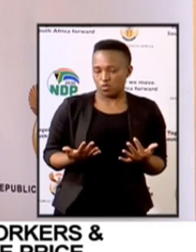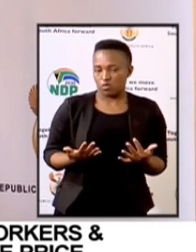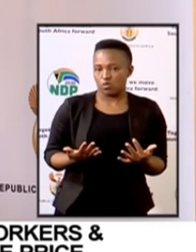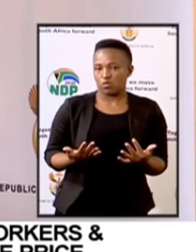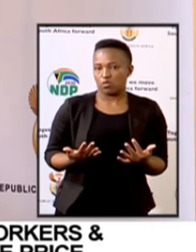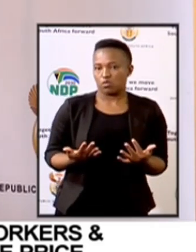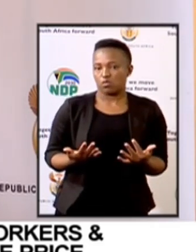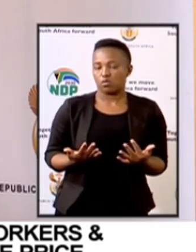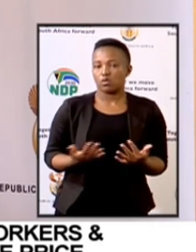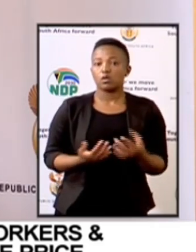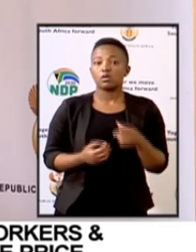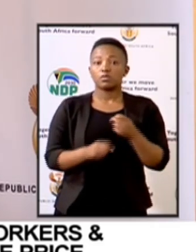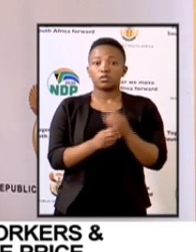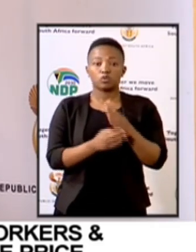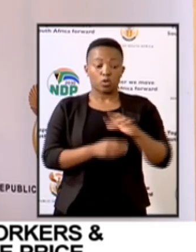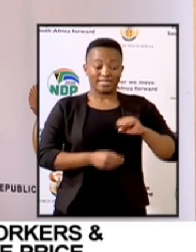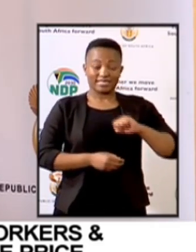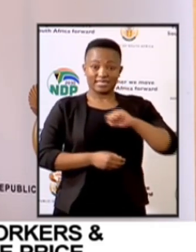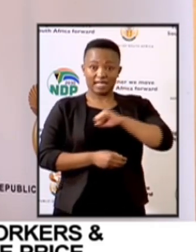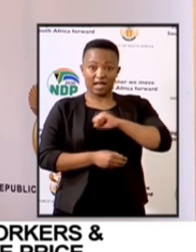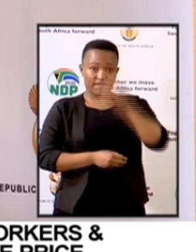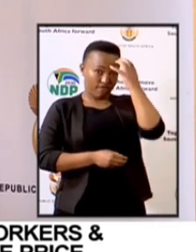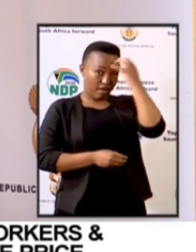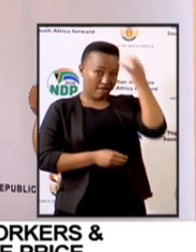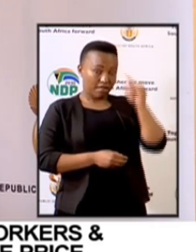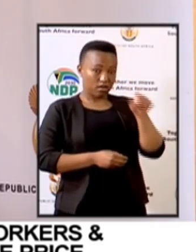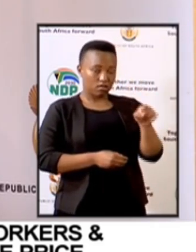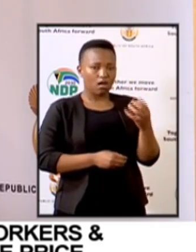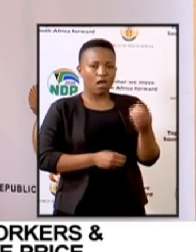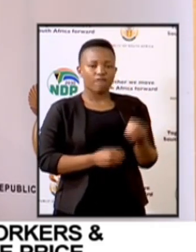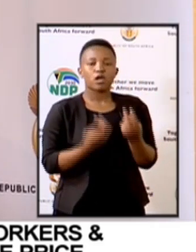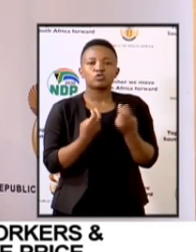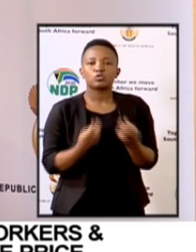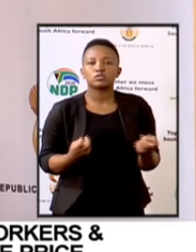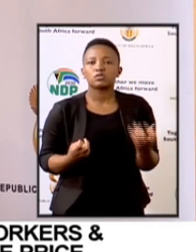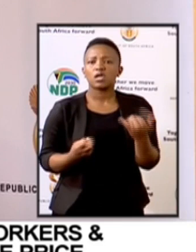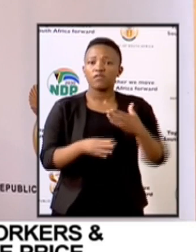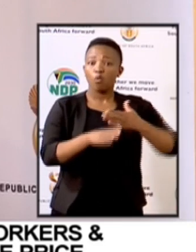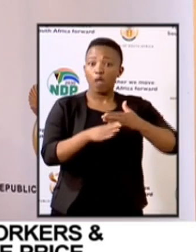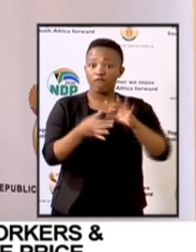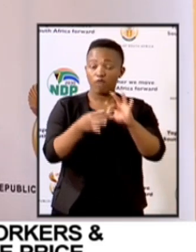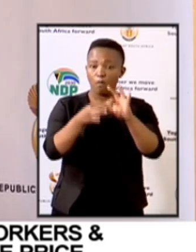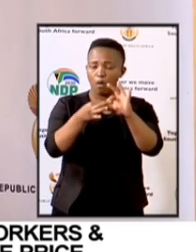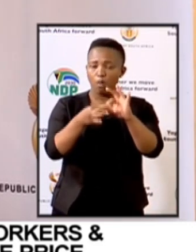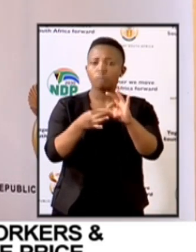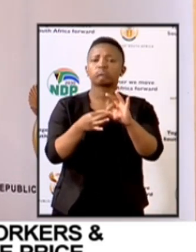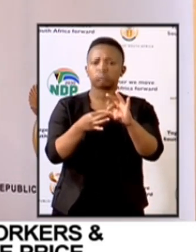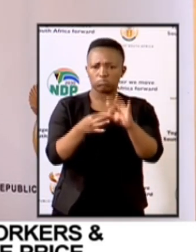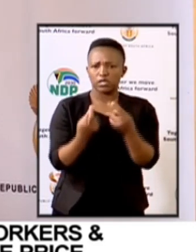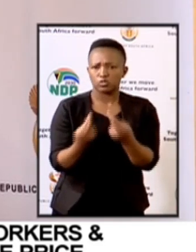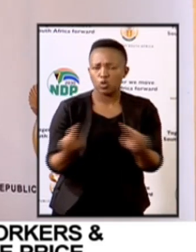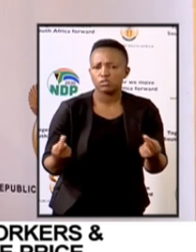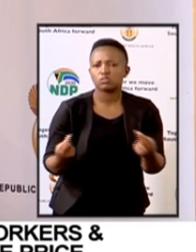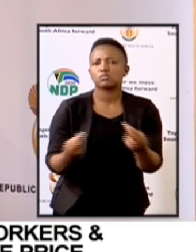ensuring that employees have necessary resources for remote work and productively